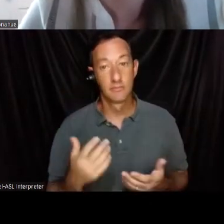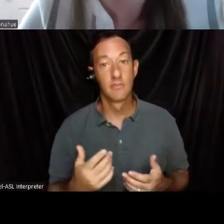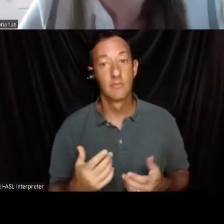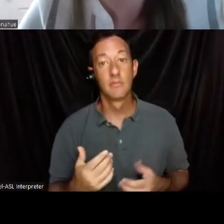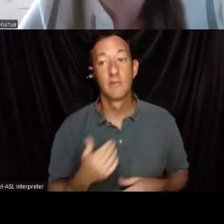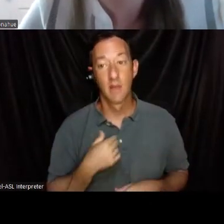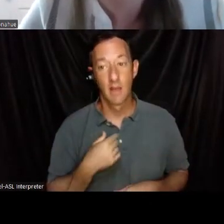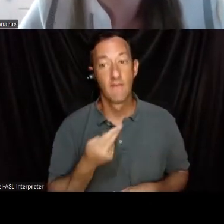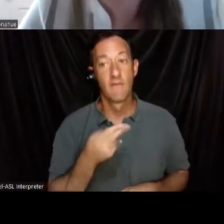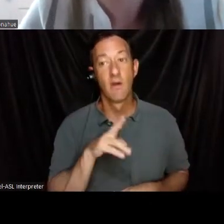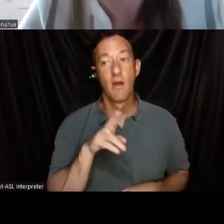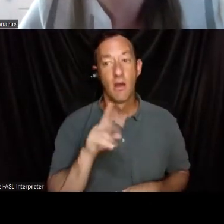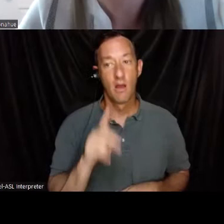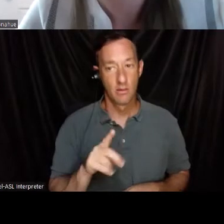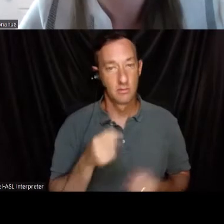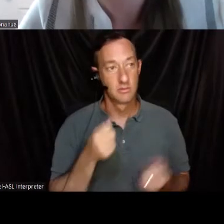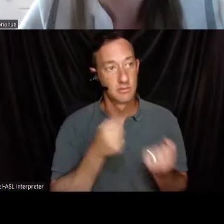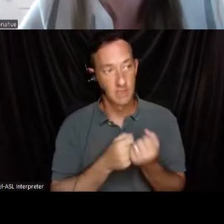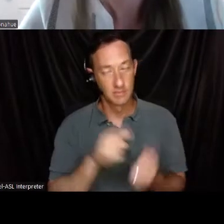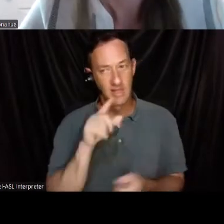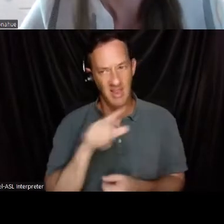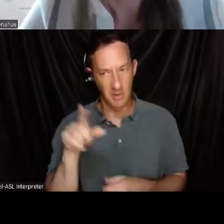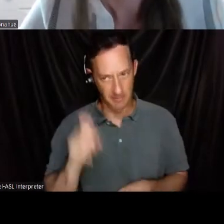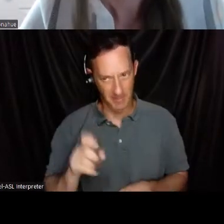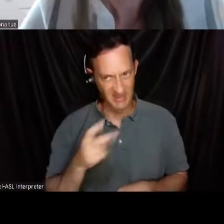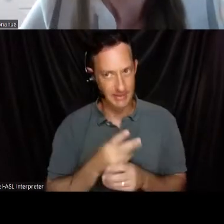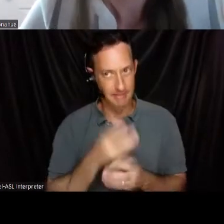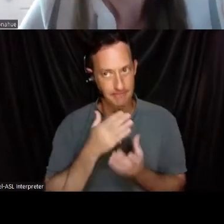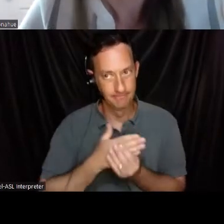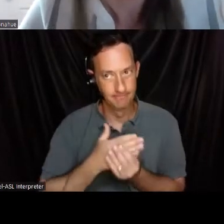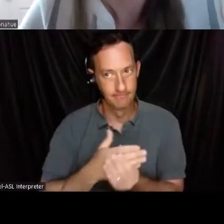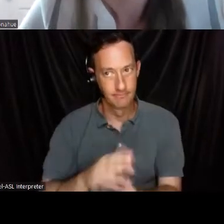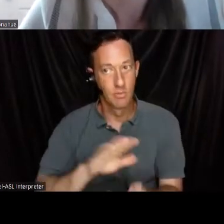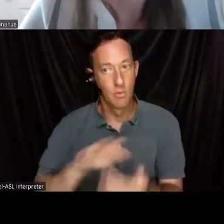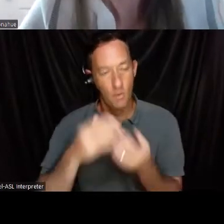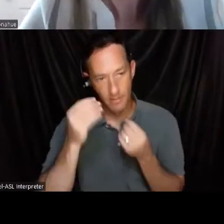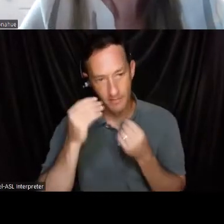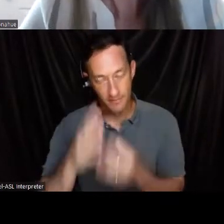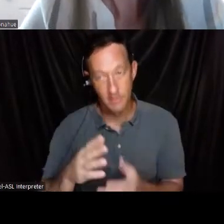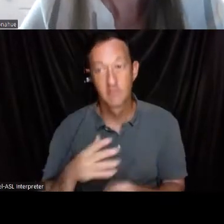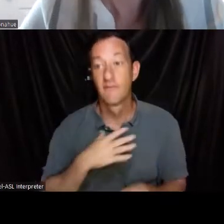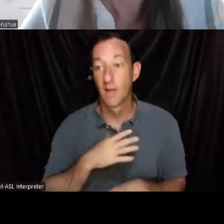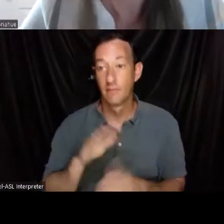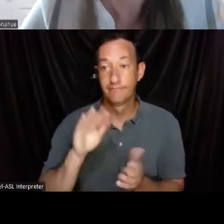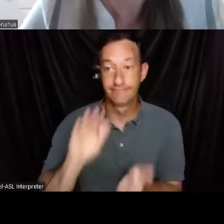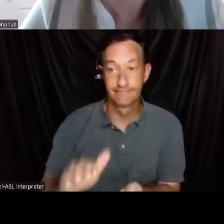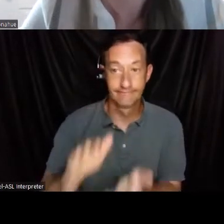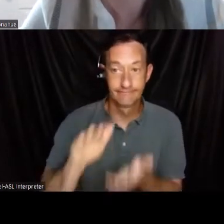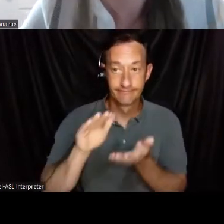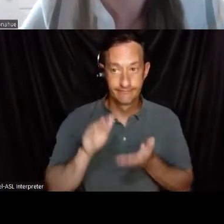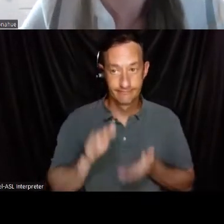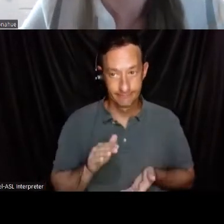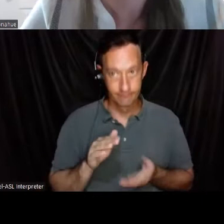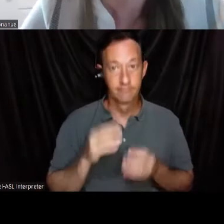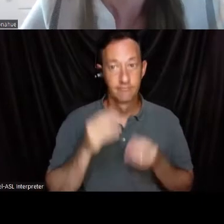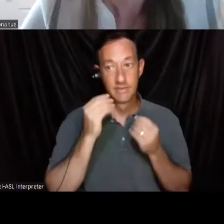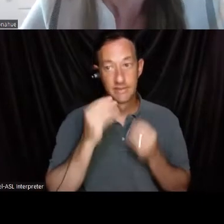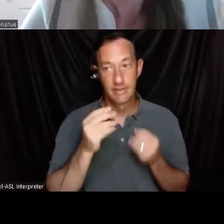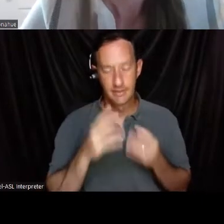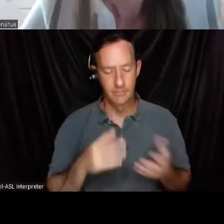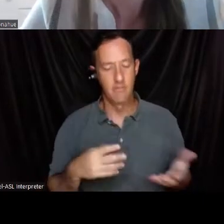HUD subsidized landlord who's required to keep this data. You get this data and you see, for example,